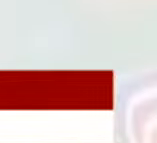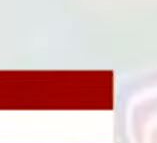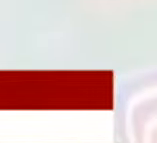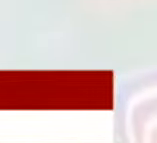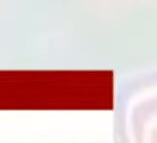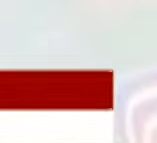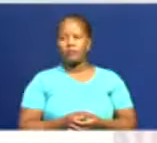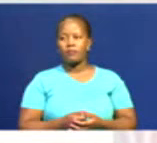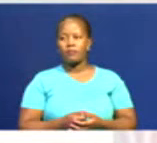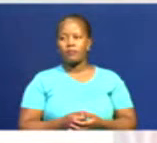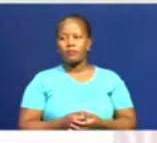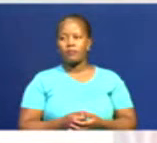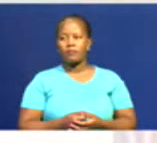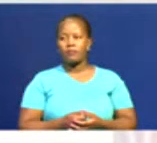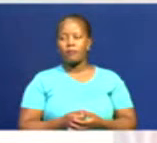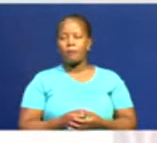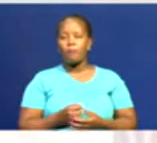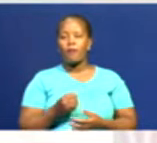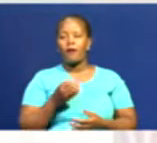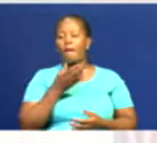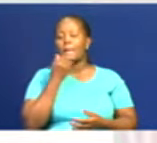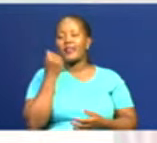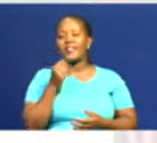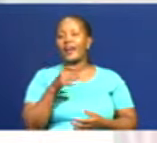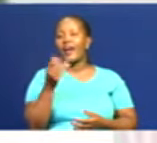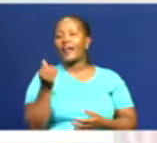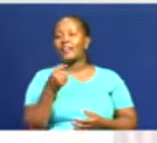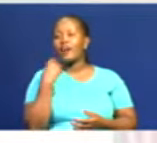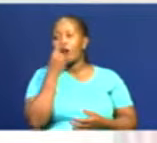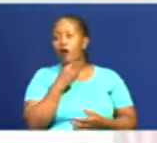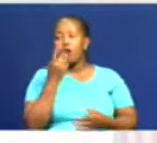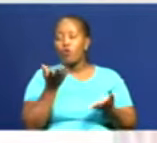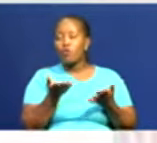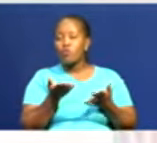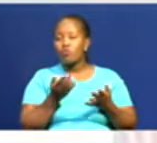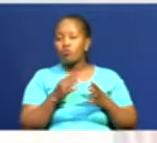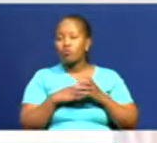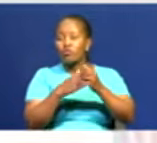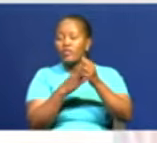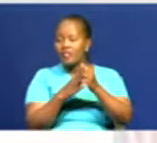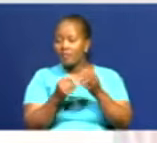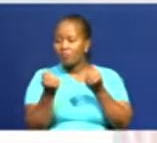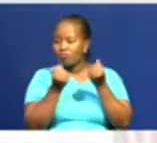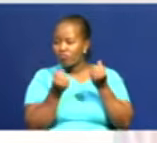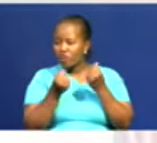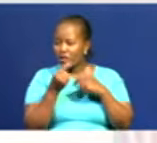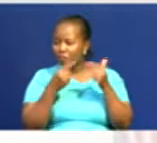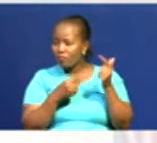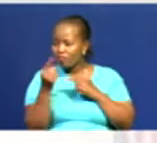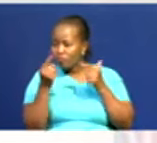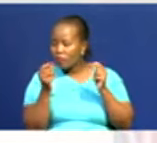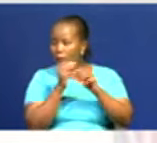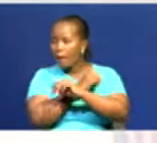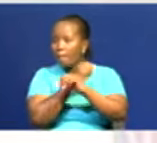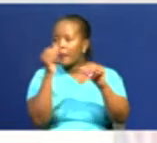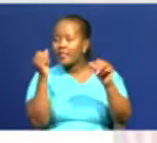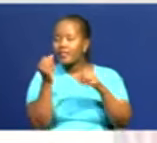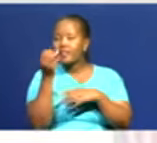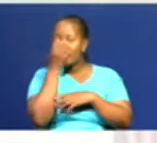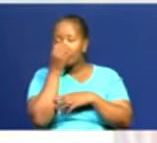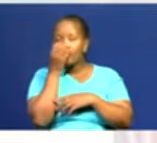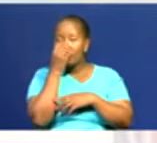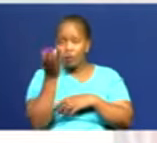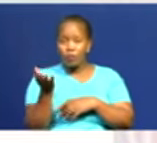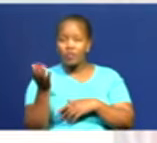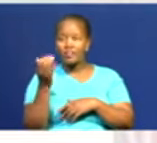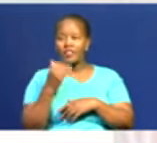But who else would be better suited to flag off the rally if not the head of state? President William Ruto had a glimpse